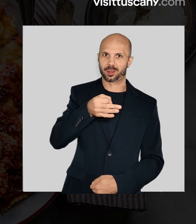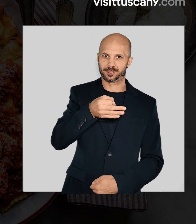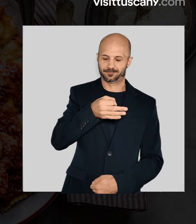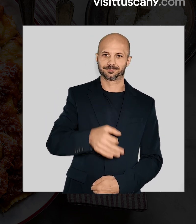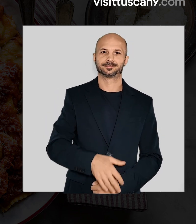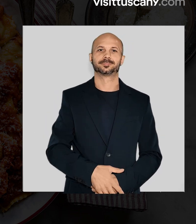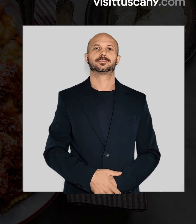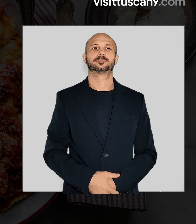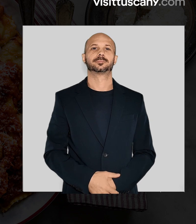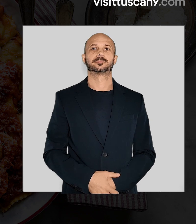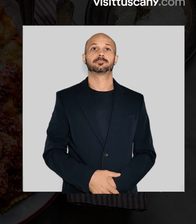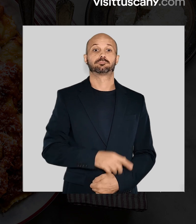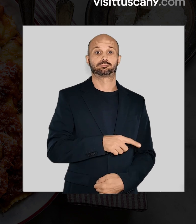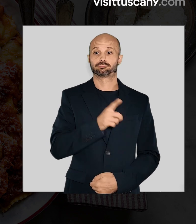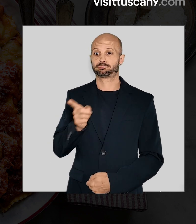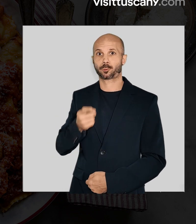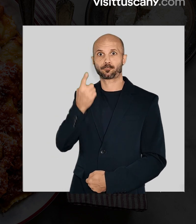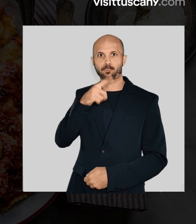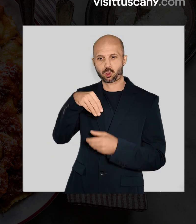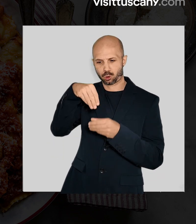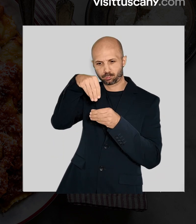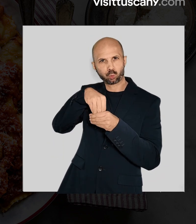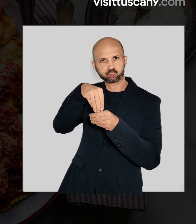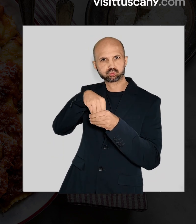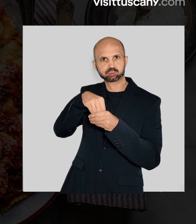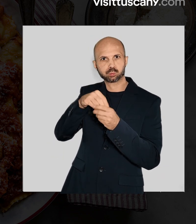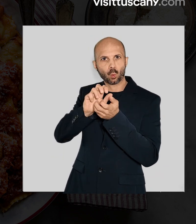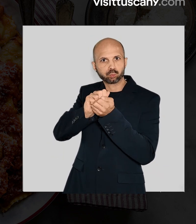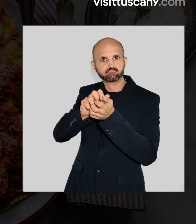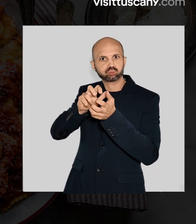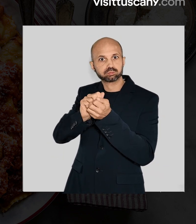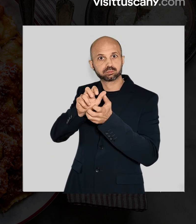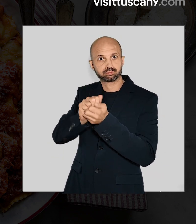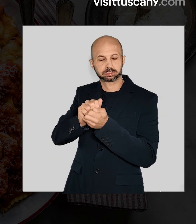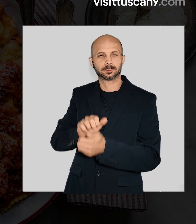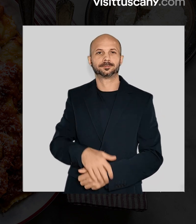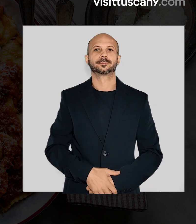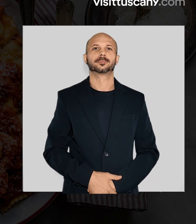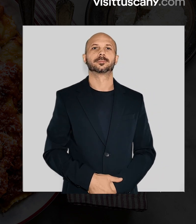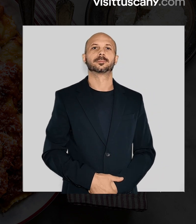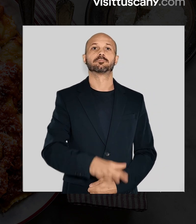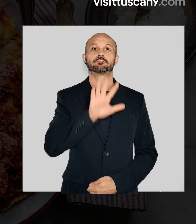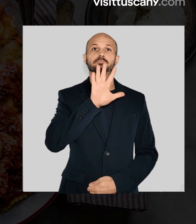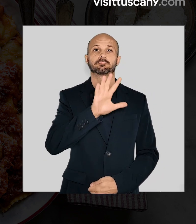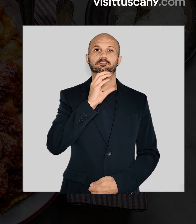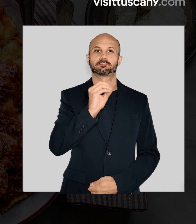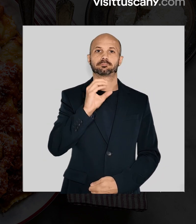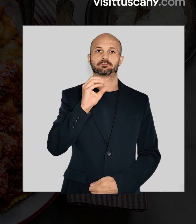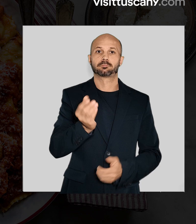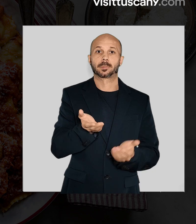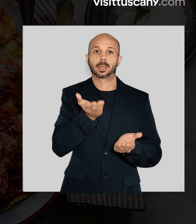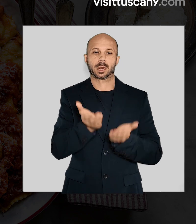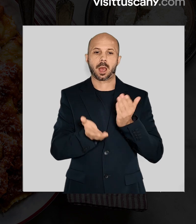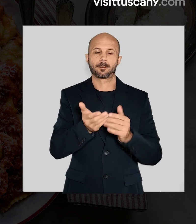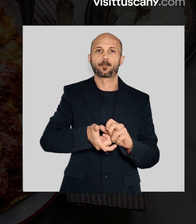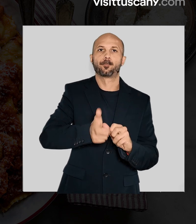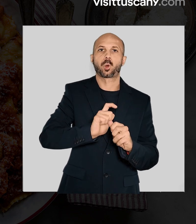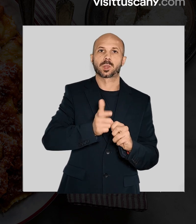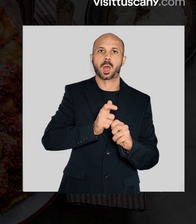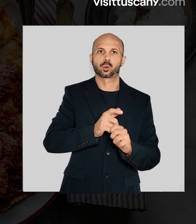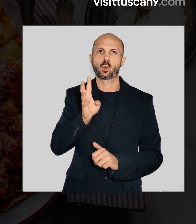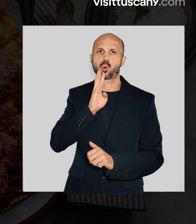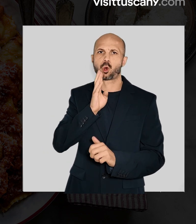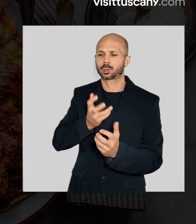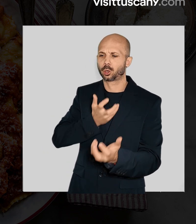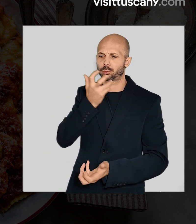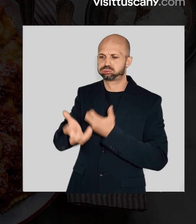150 grams of all-purpose flour, 1 pinch of salt, a teaspoon of extra virgin olive oil.